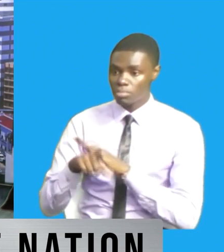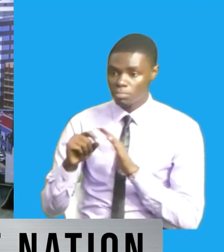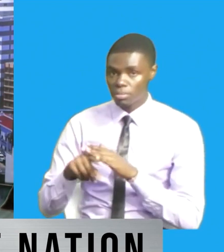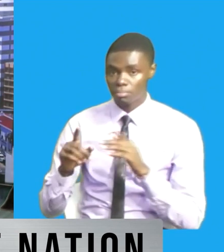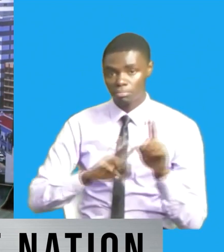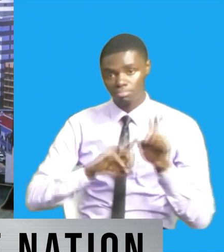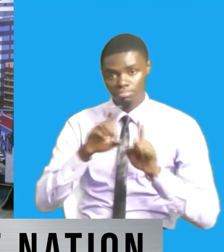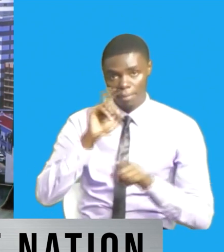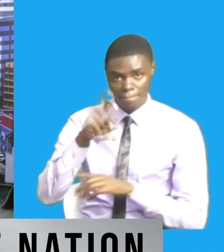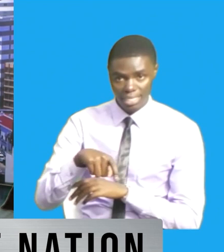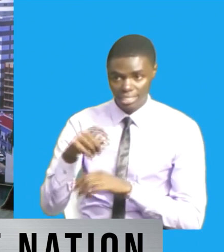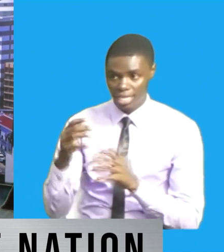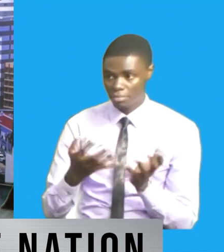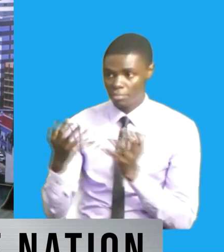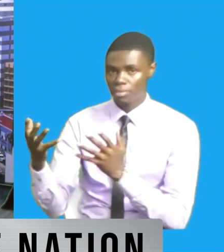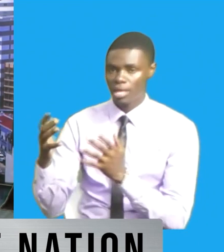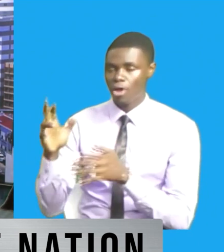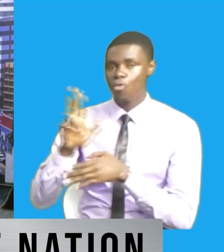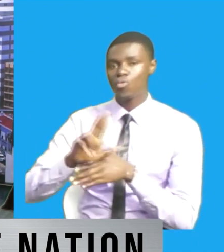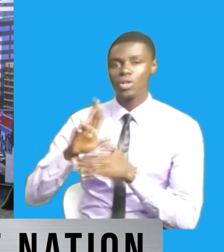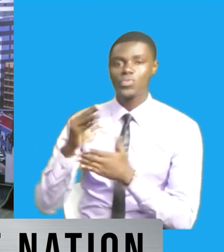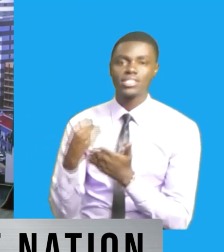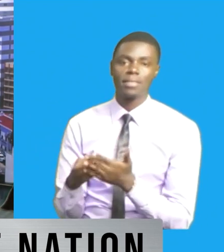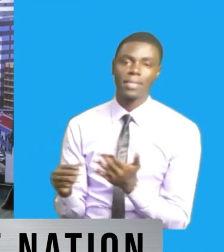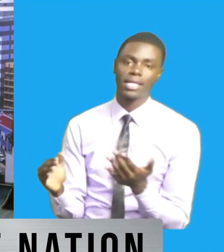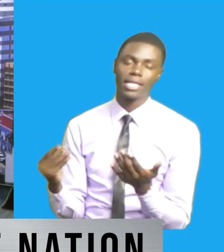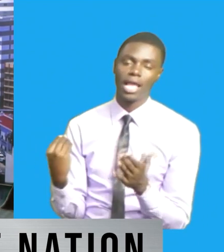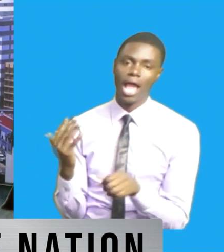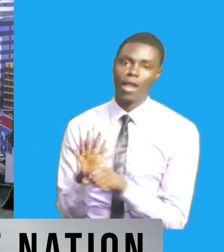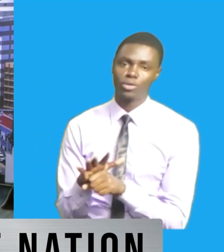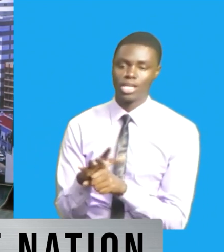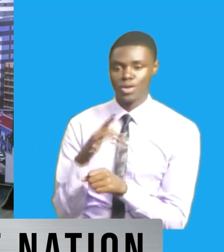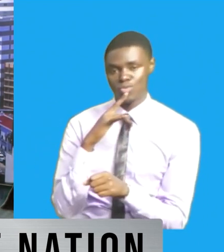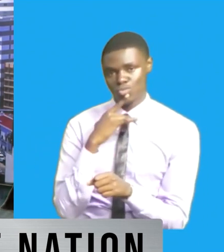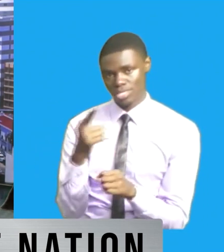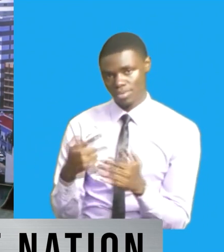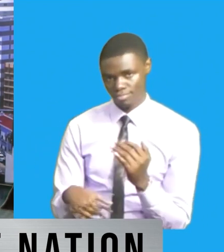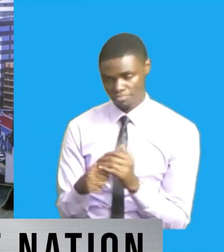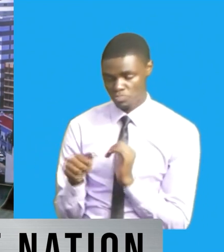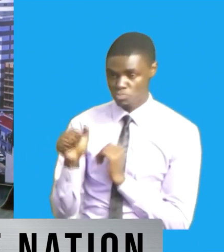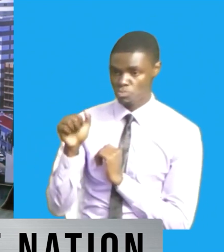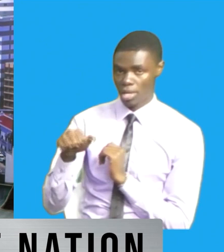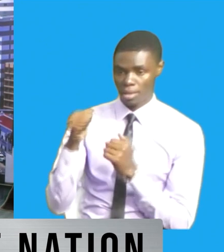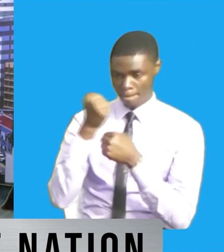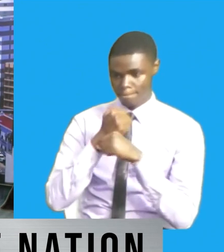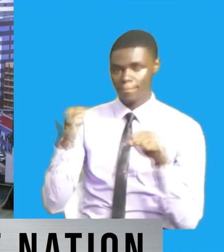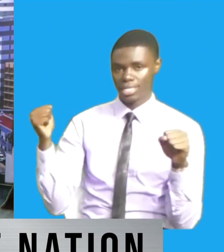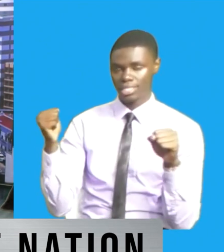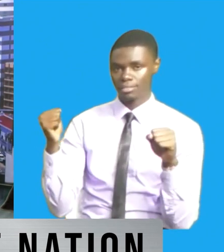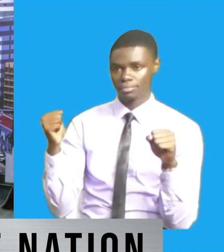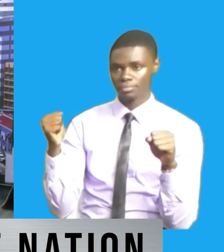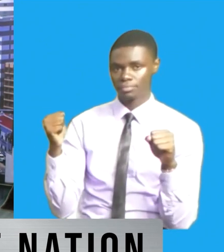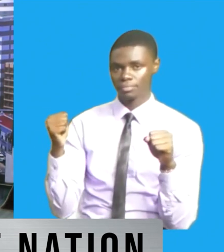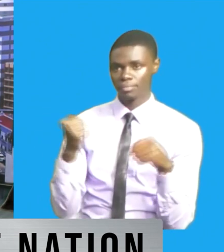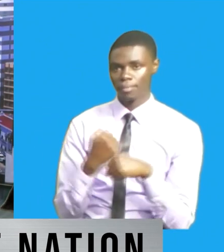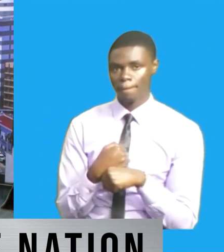barabara, itabidi mimea iletwe mahali, bado utatumia pesa mingi. Kwa hivyo JONA, we are saying that yes, the president is quarter way, not even